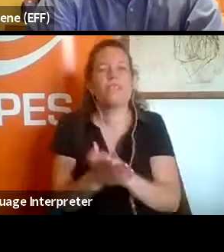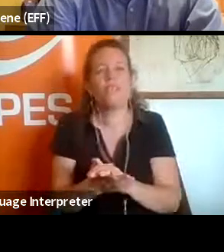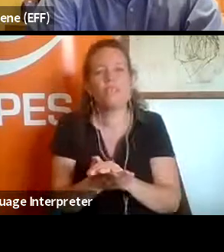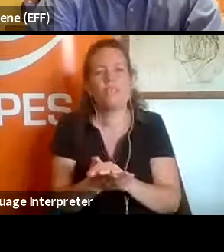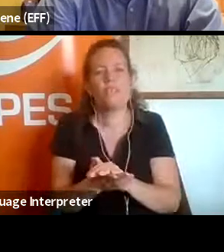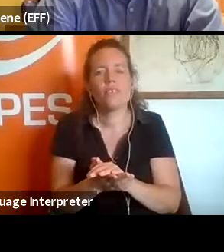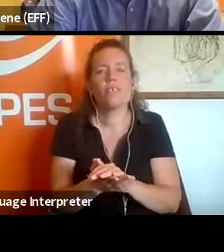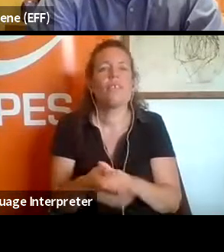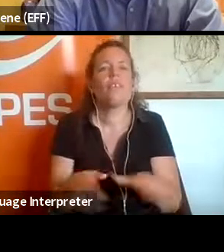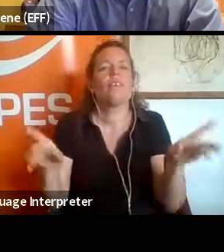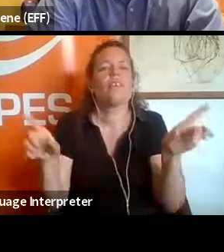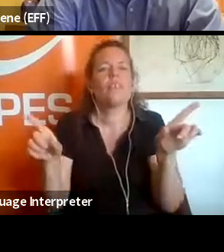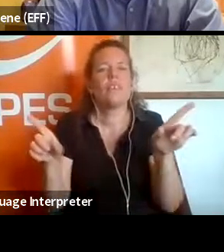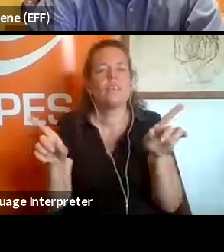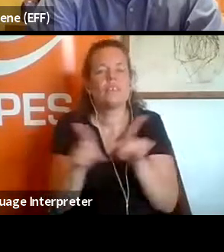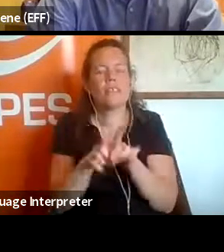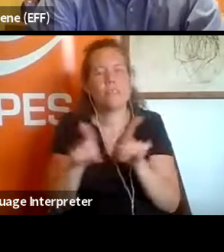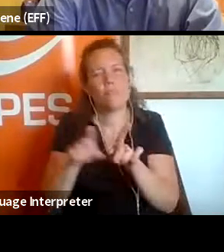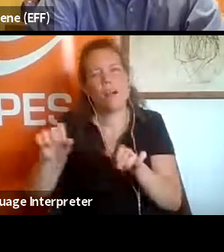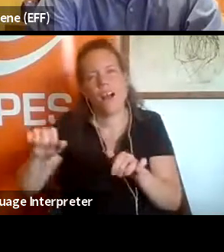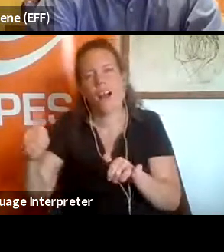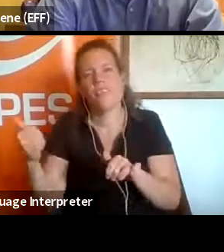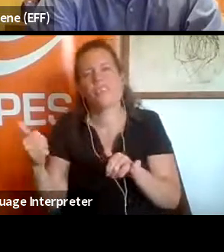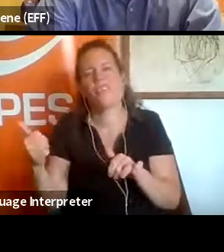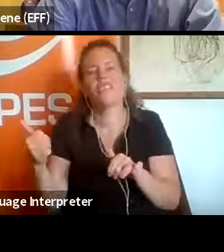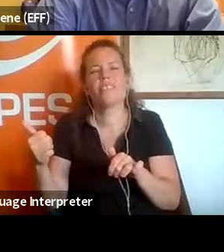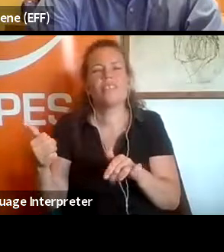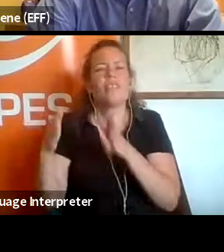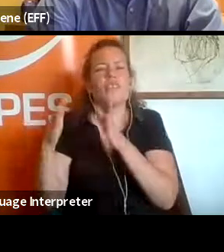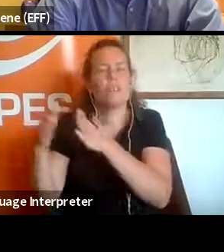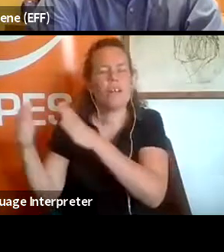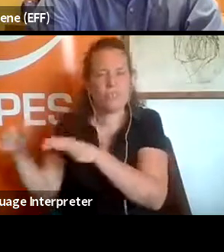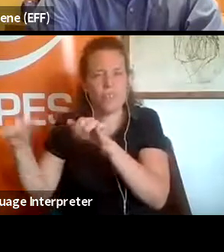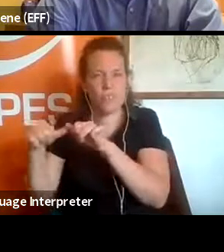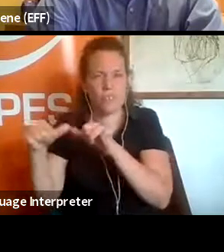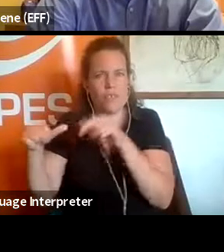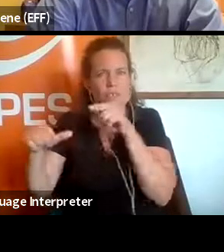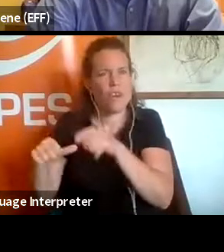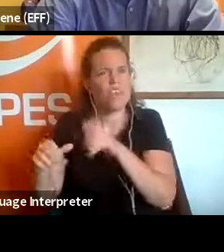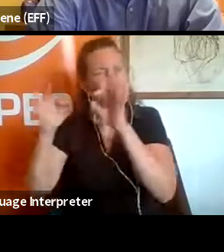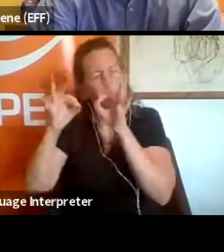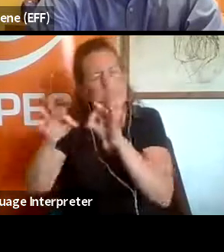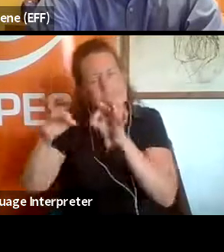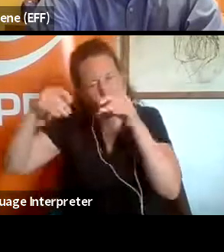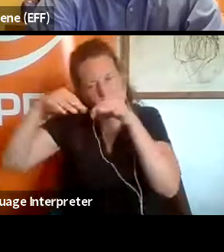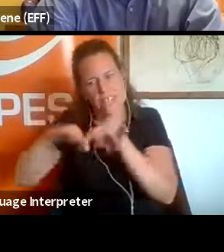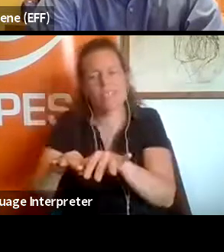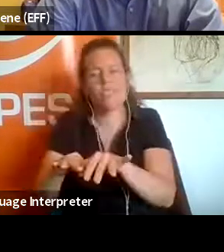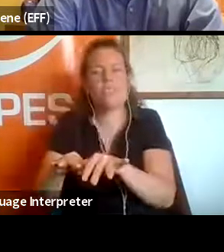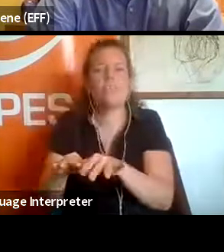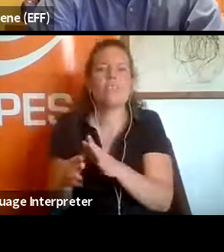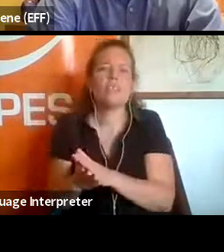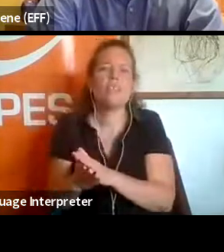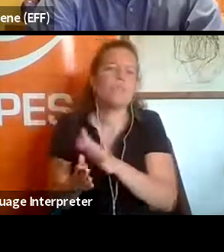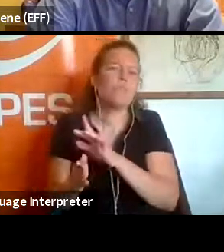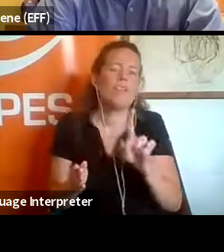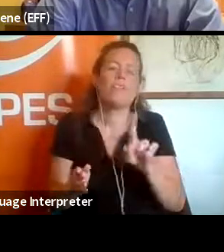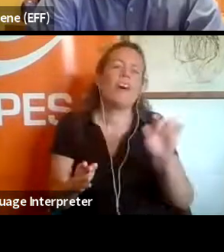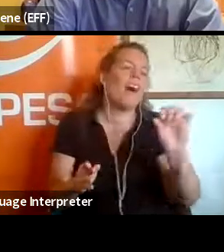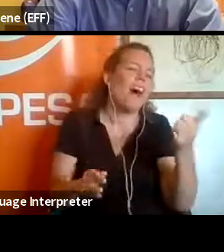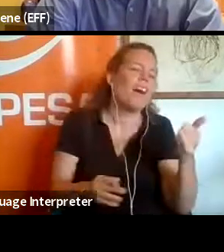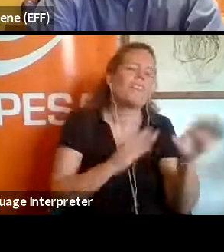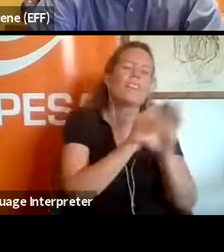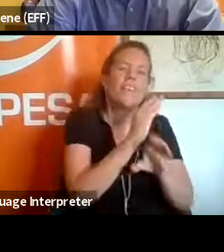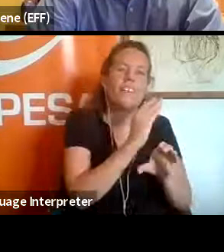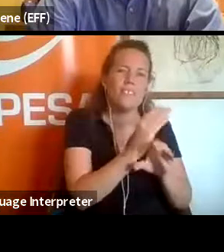other parts of their services that are limited to specific countries, and they don't roll out for other countries, or they take too